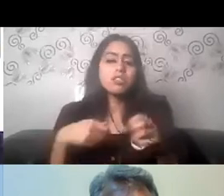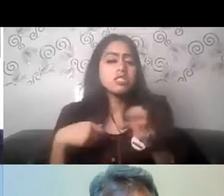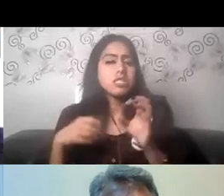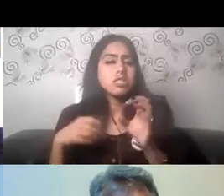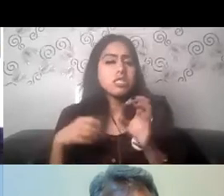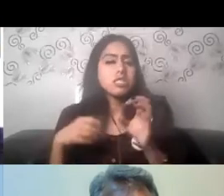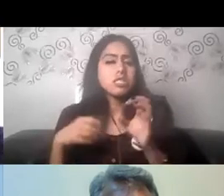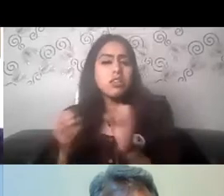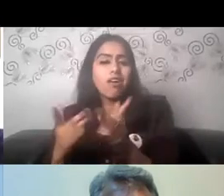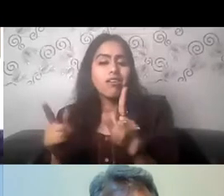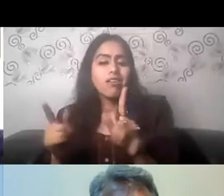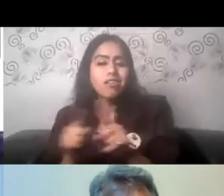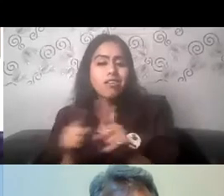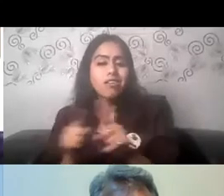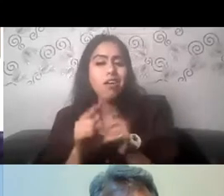a lot of